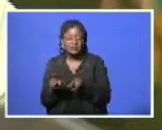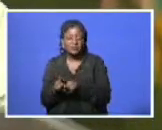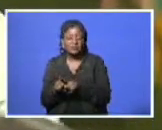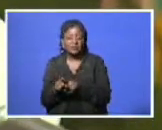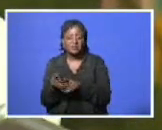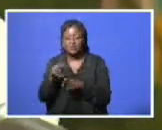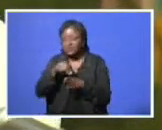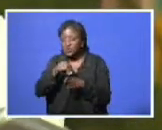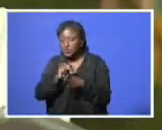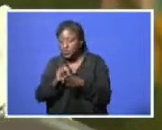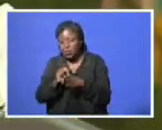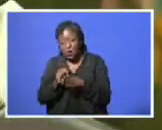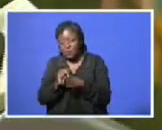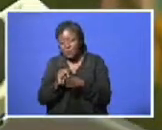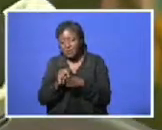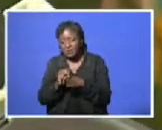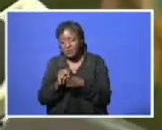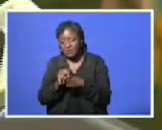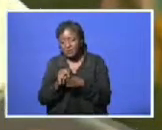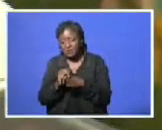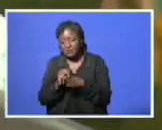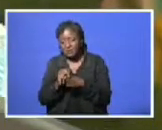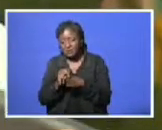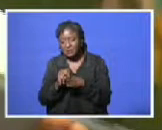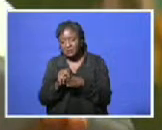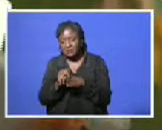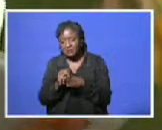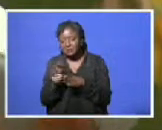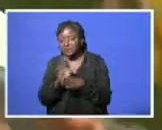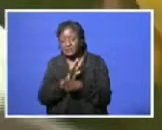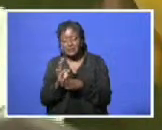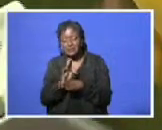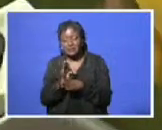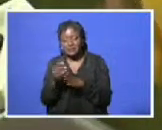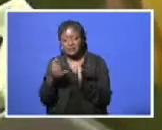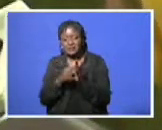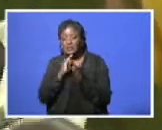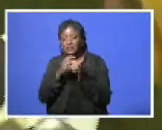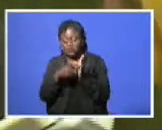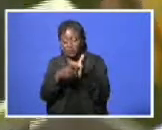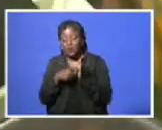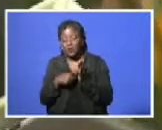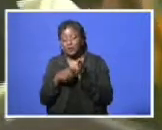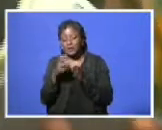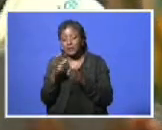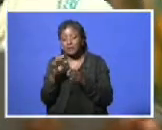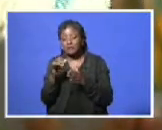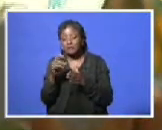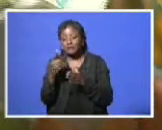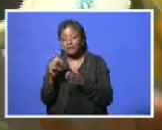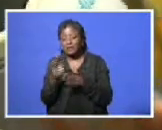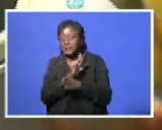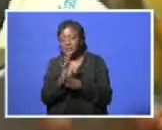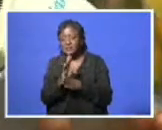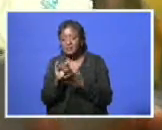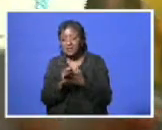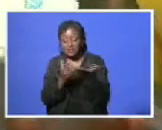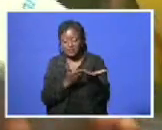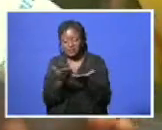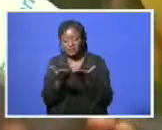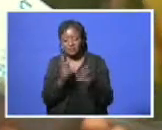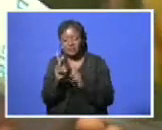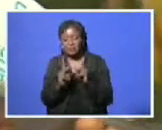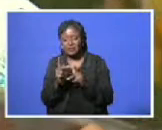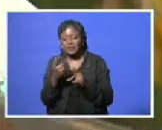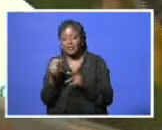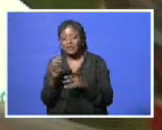business, that it is the requirement of the institution that is servicing people to the institution